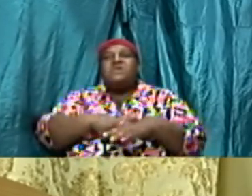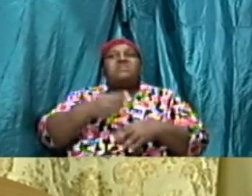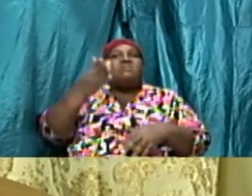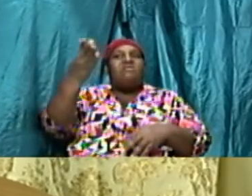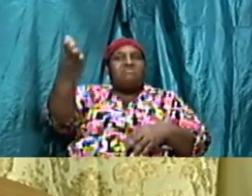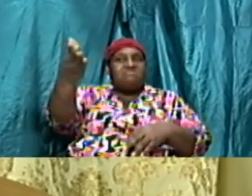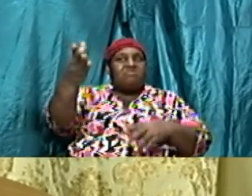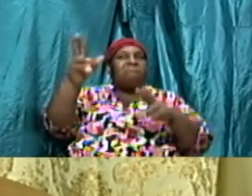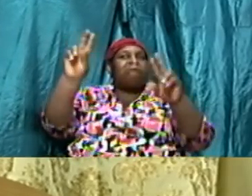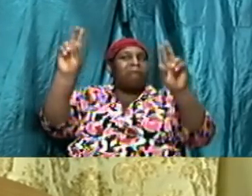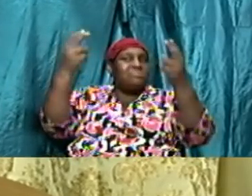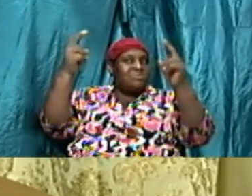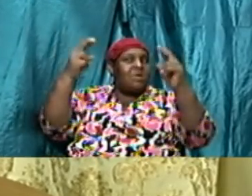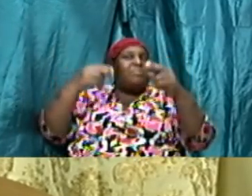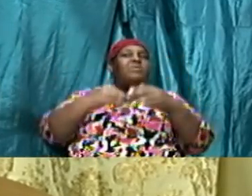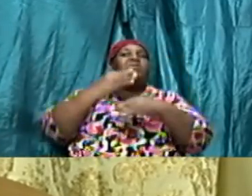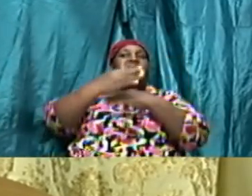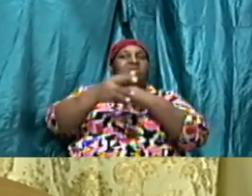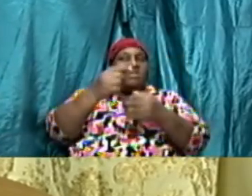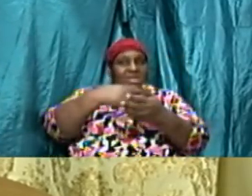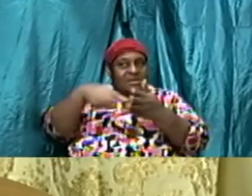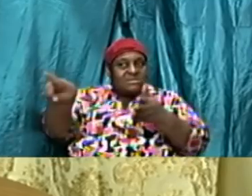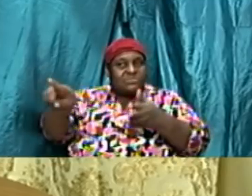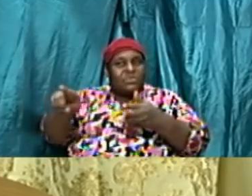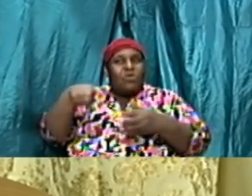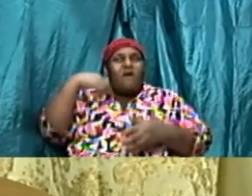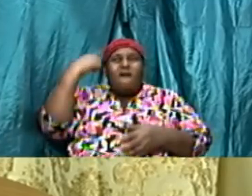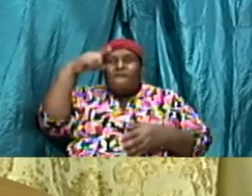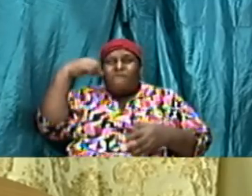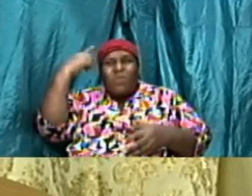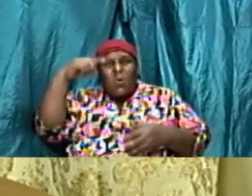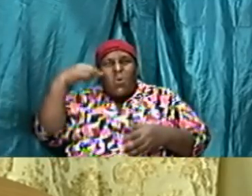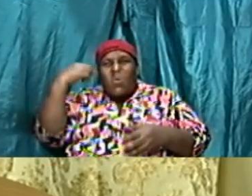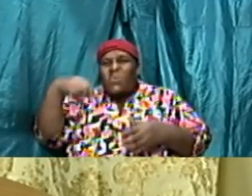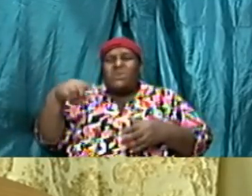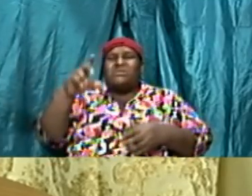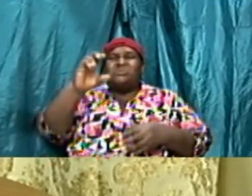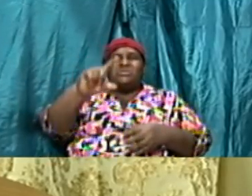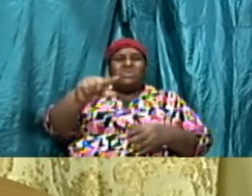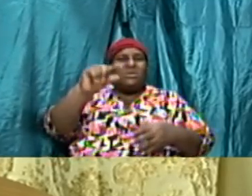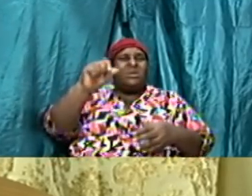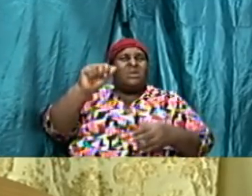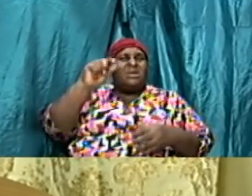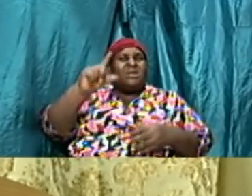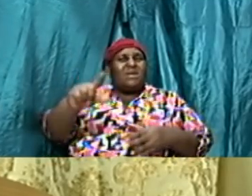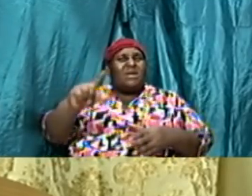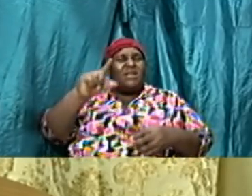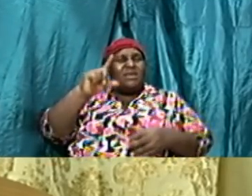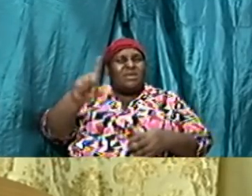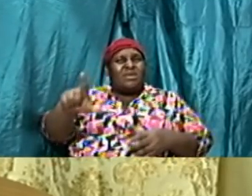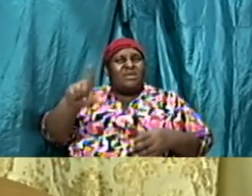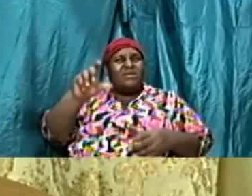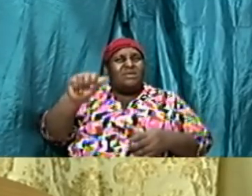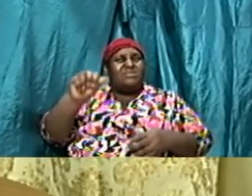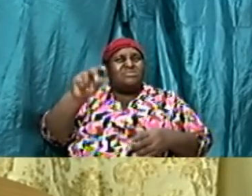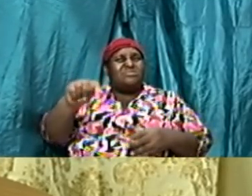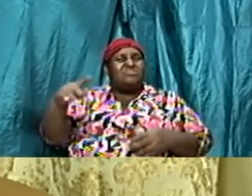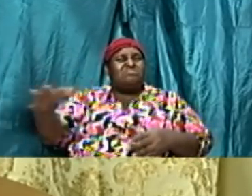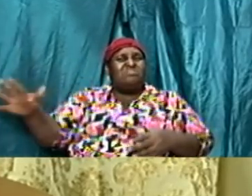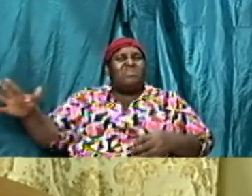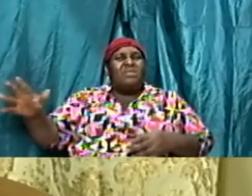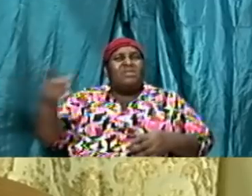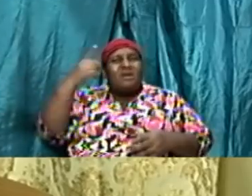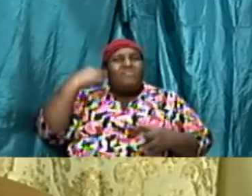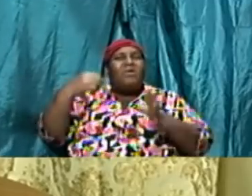where Paul said, oh foolish Galatians, who had bewitched you that you should still observe days and time. I know what Paul was talking about. You can say, for the